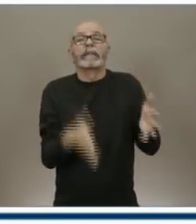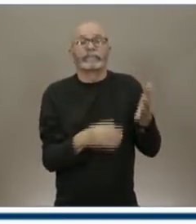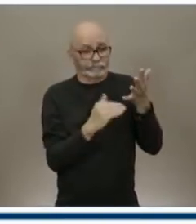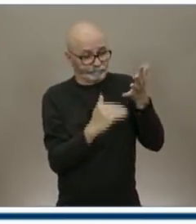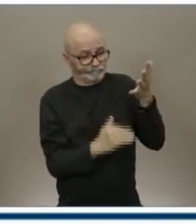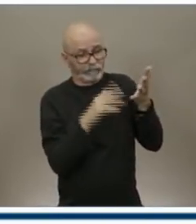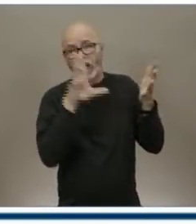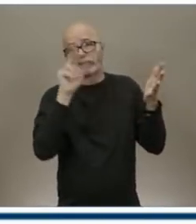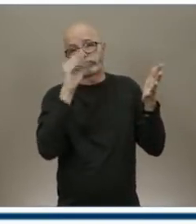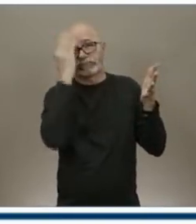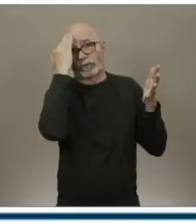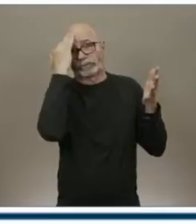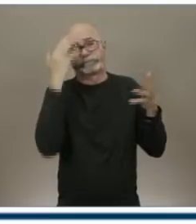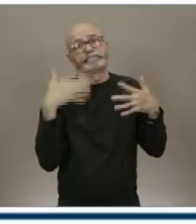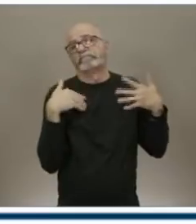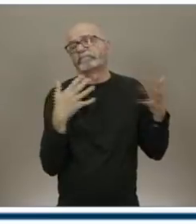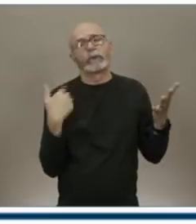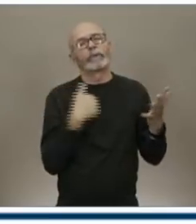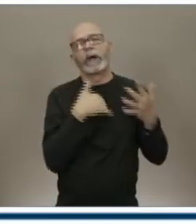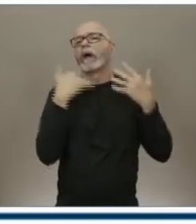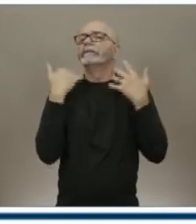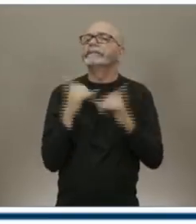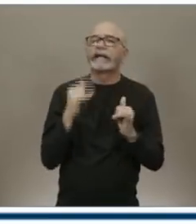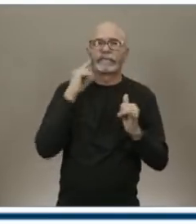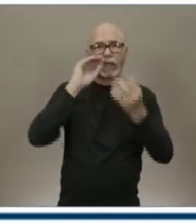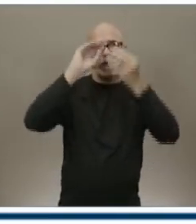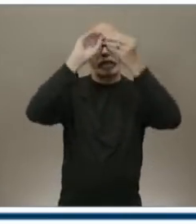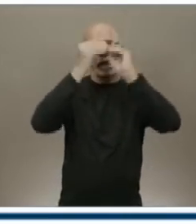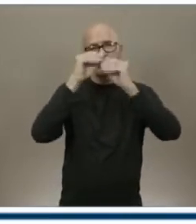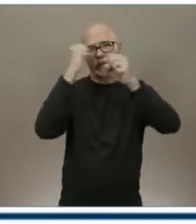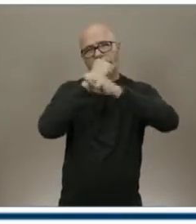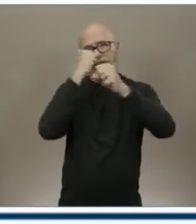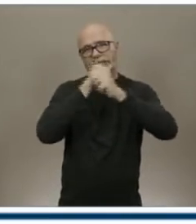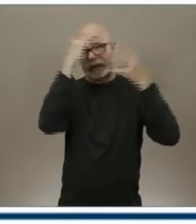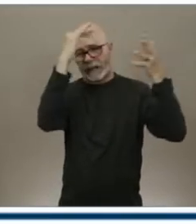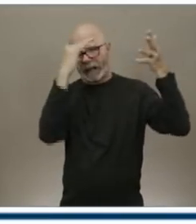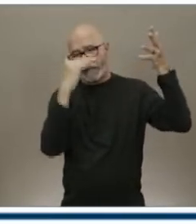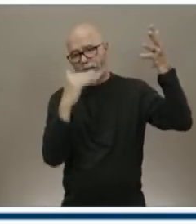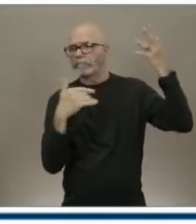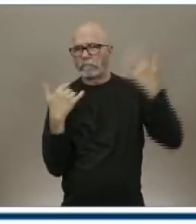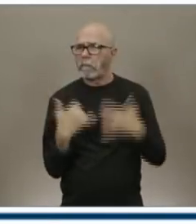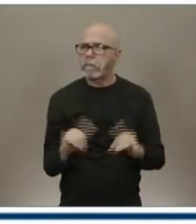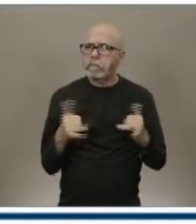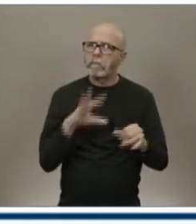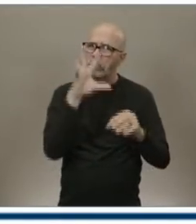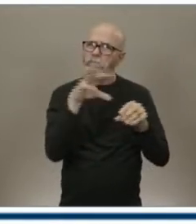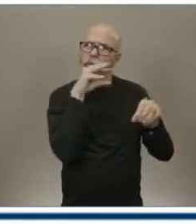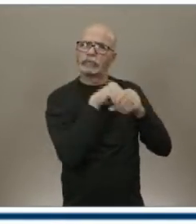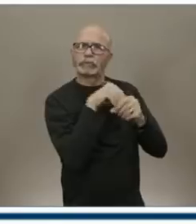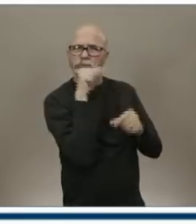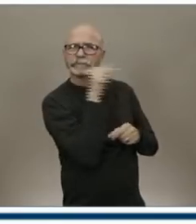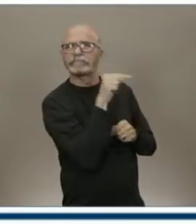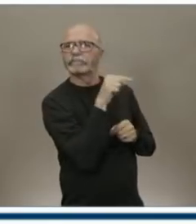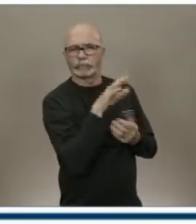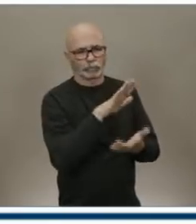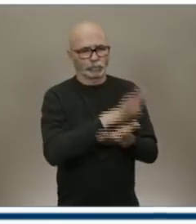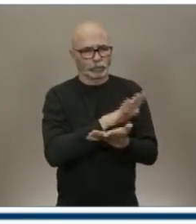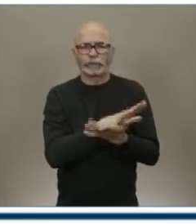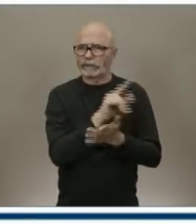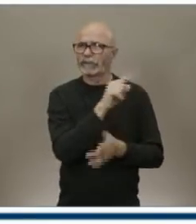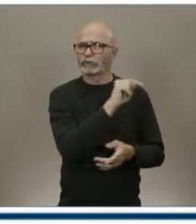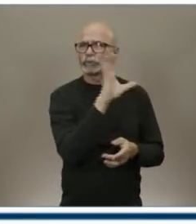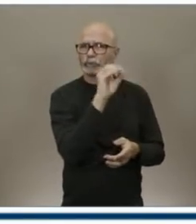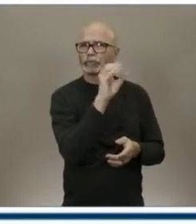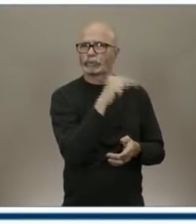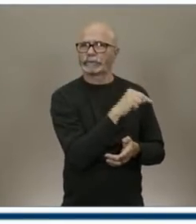try to talk about it in aggregate, and those aggregate discussions and the numbers would include the cases that are in the schools. But we try to